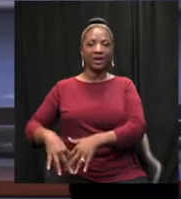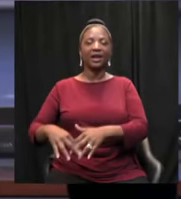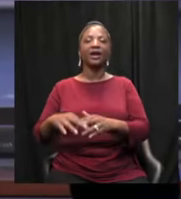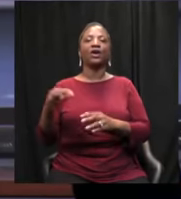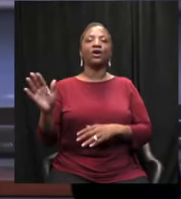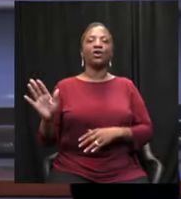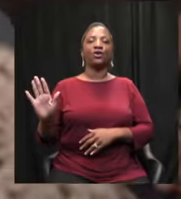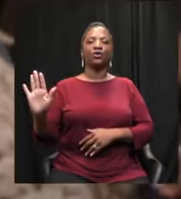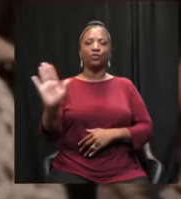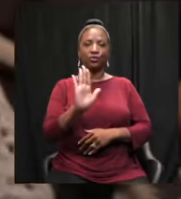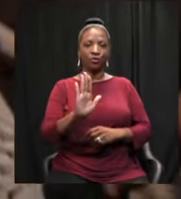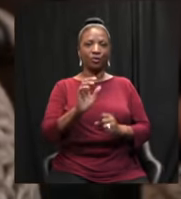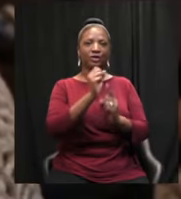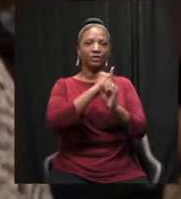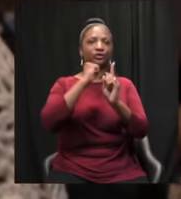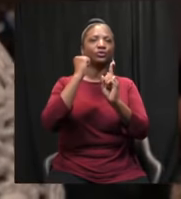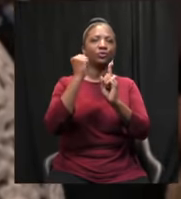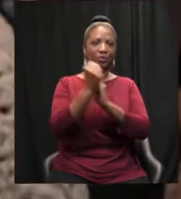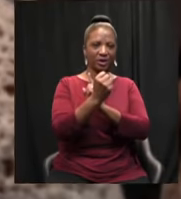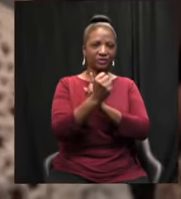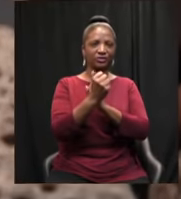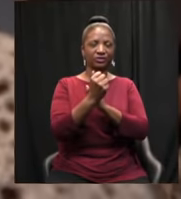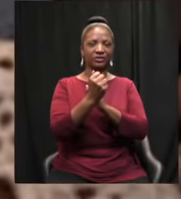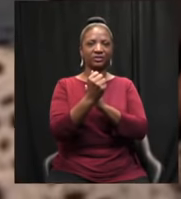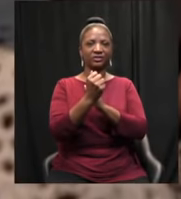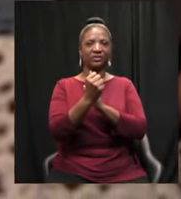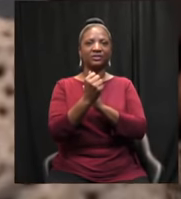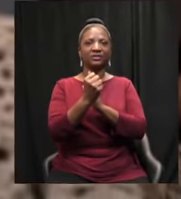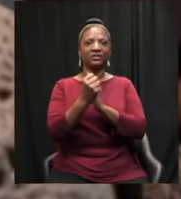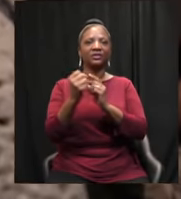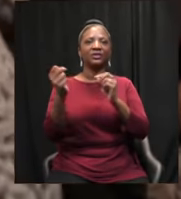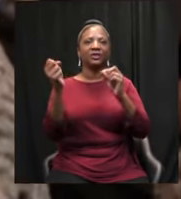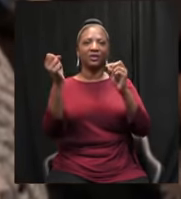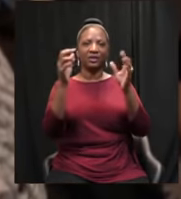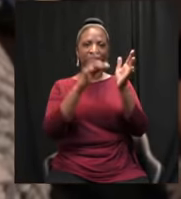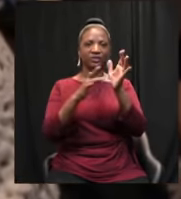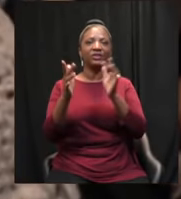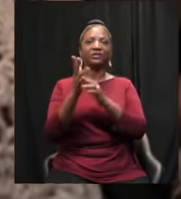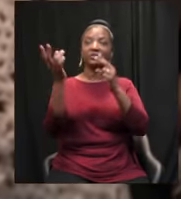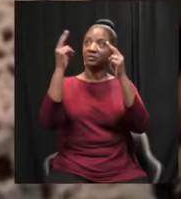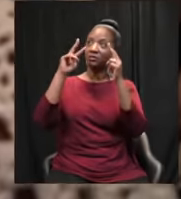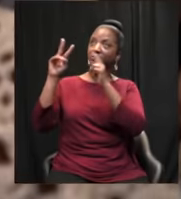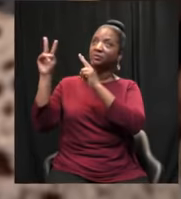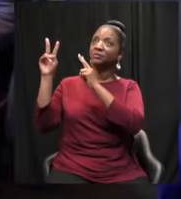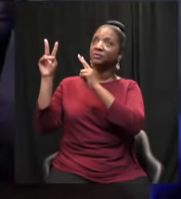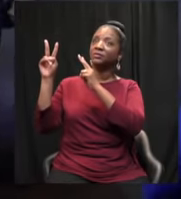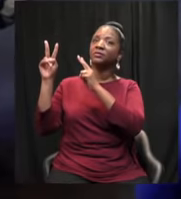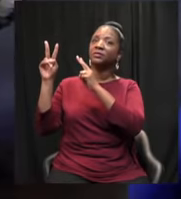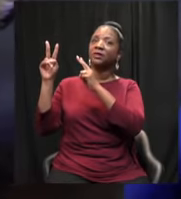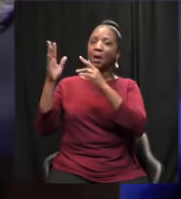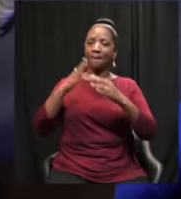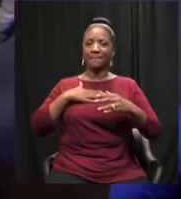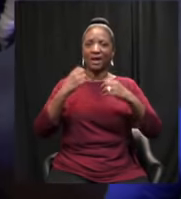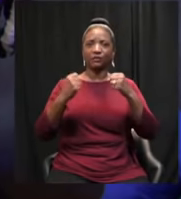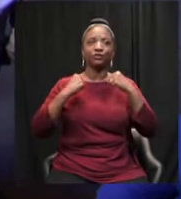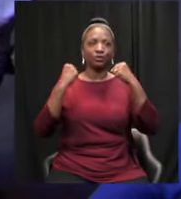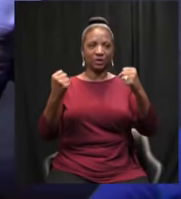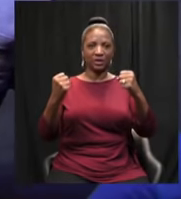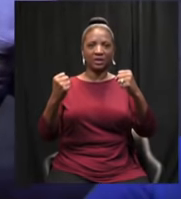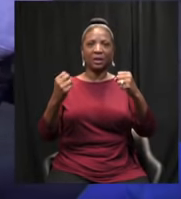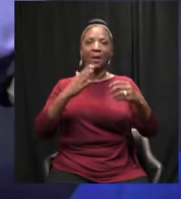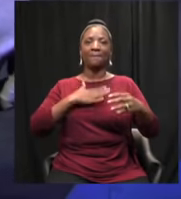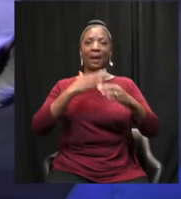you gonna do it? Jesus, I look to him. He is my strength. He is my keeper. He is